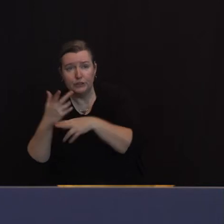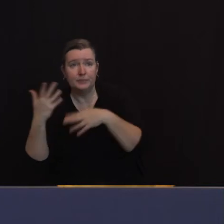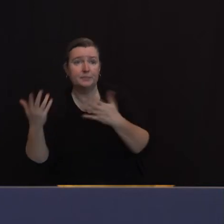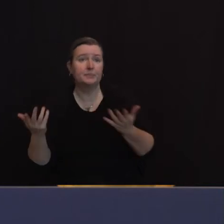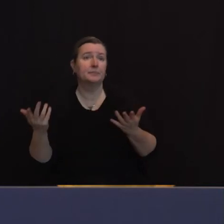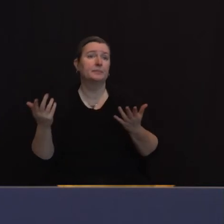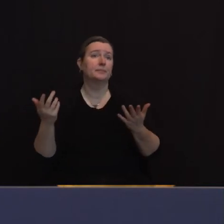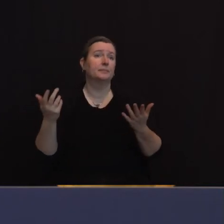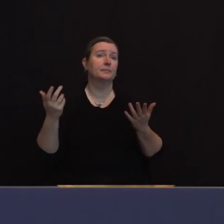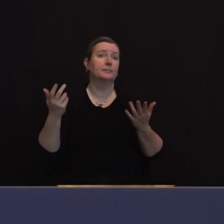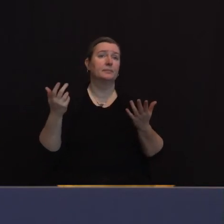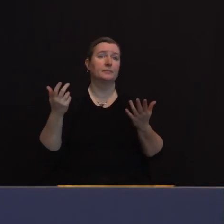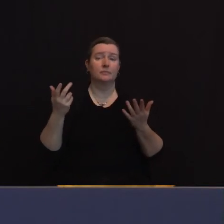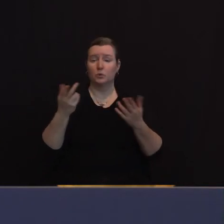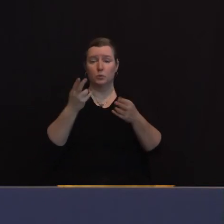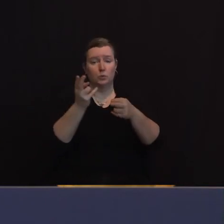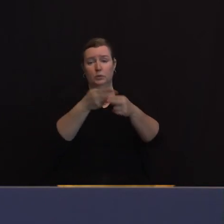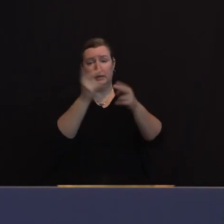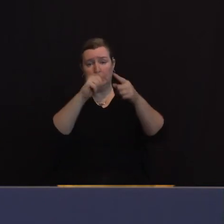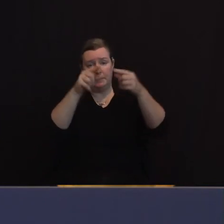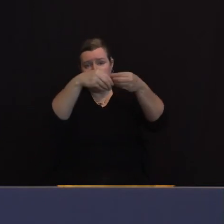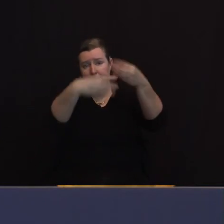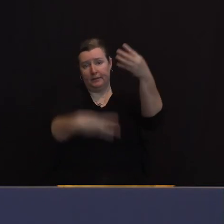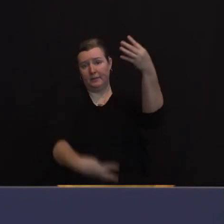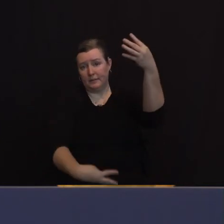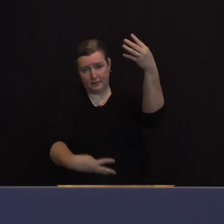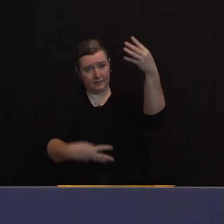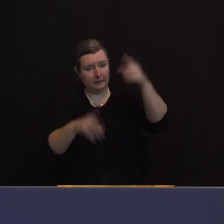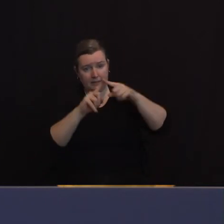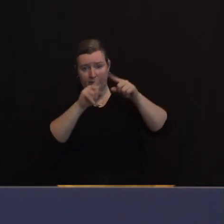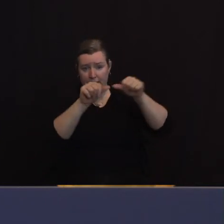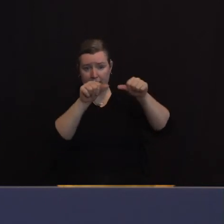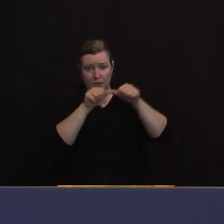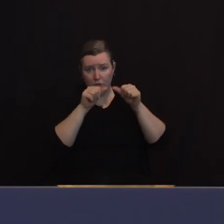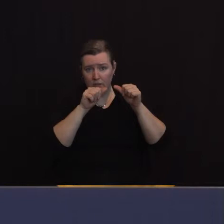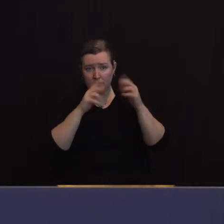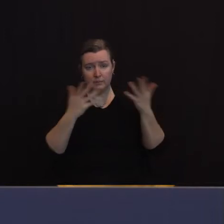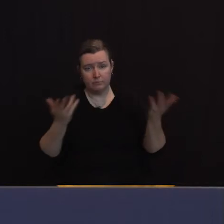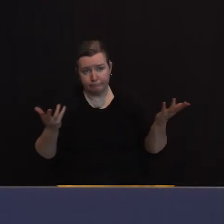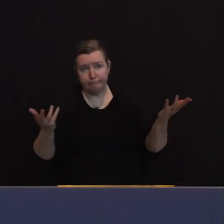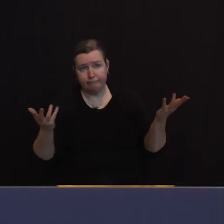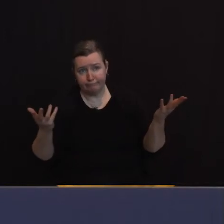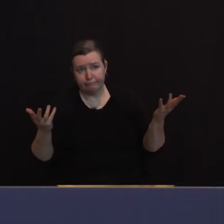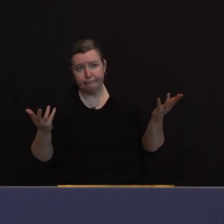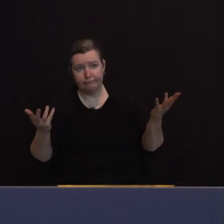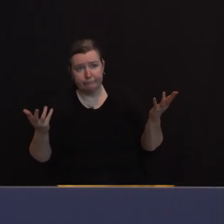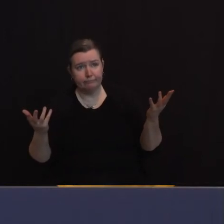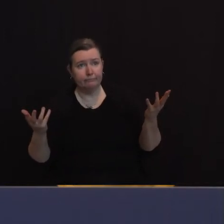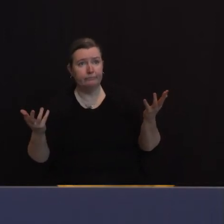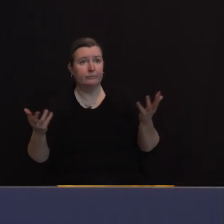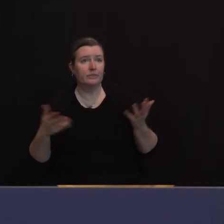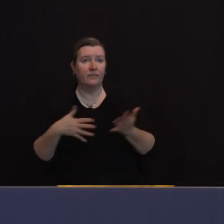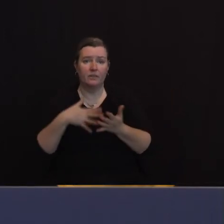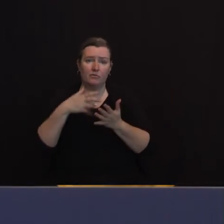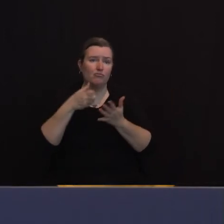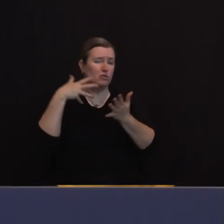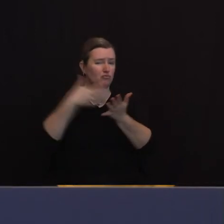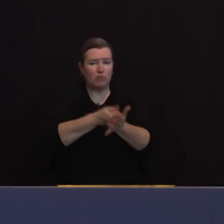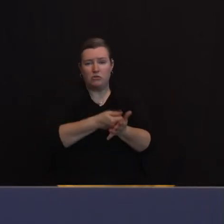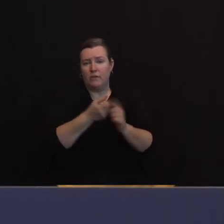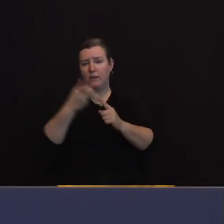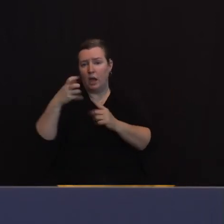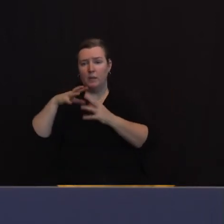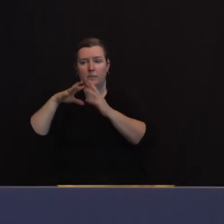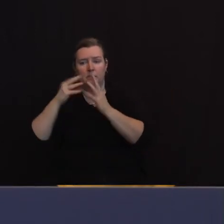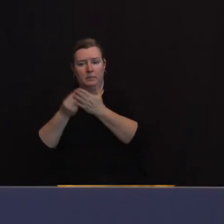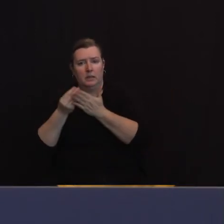you name it, areas that have been crushed by the pandemic. Yes. If I could do more, would I do more? Absolutely,